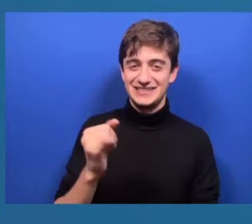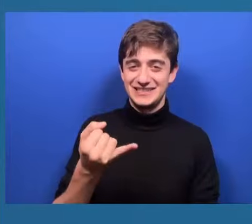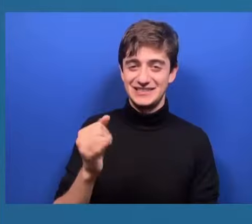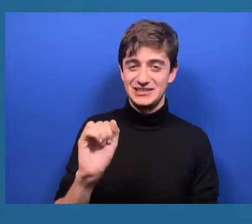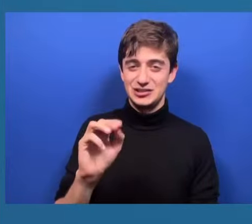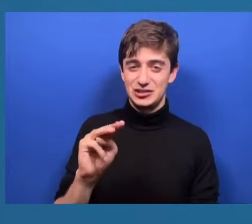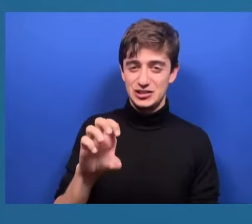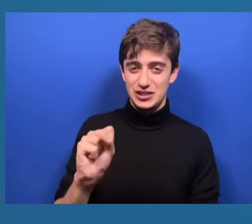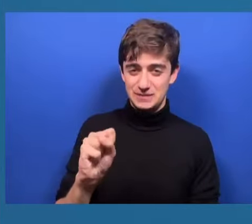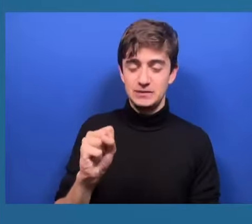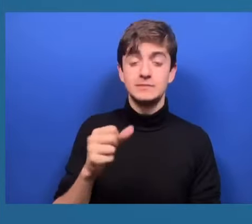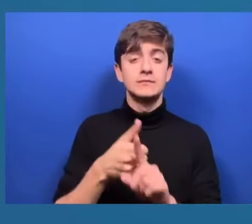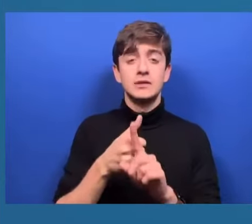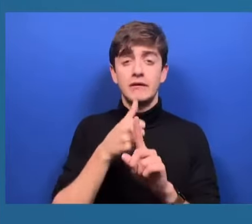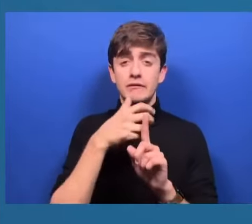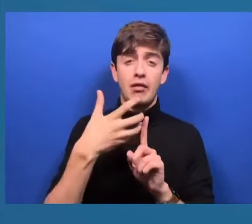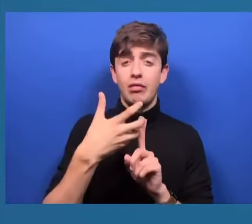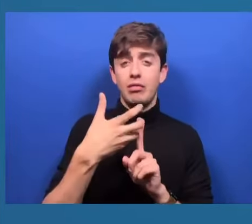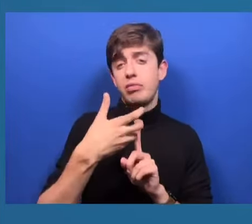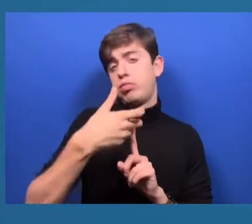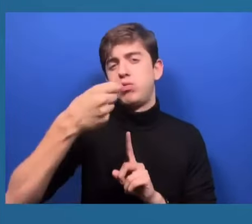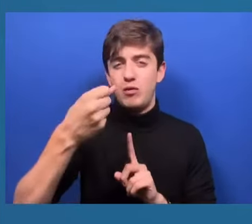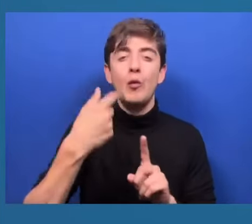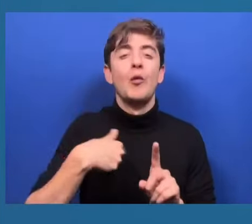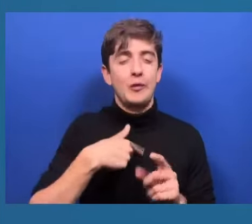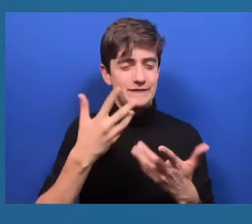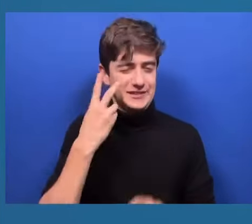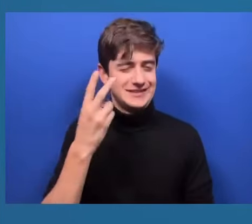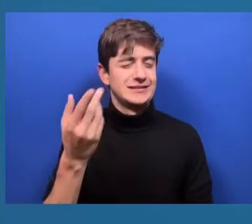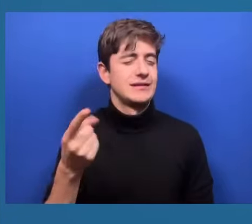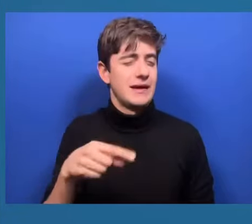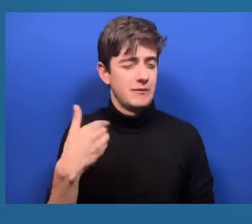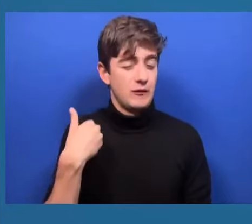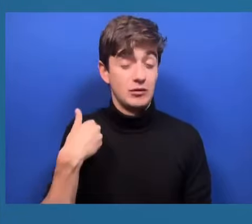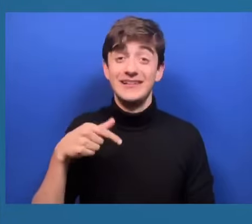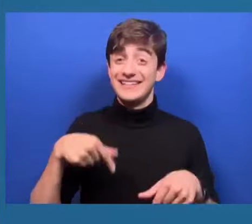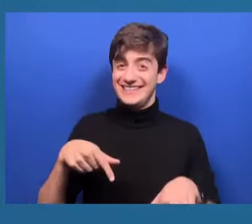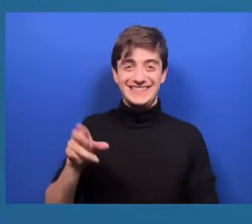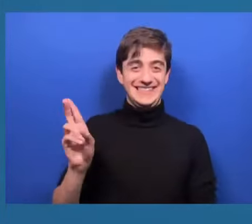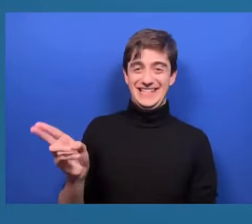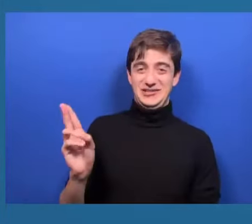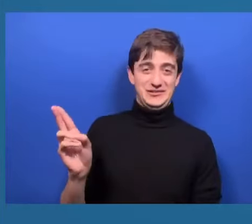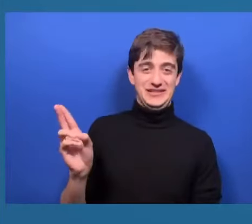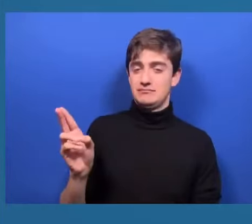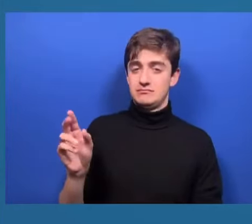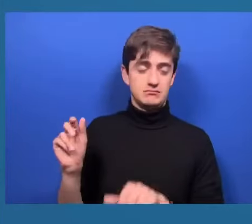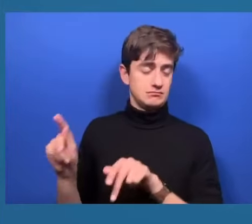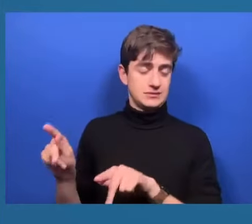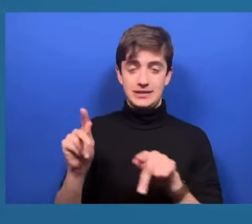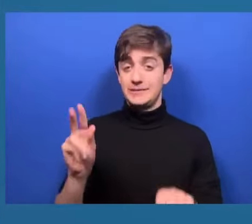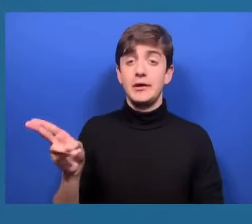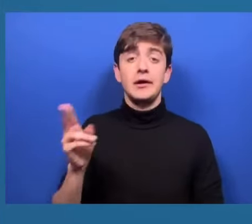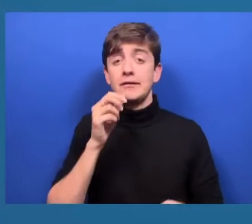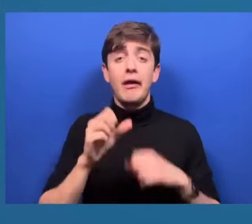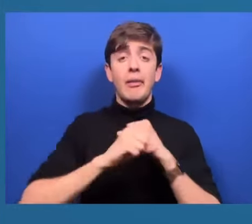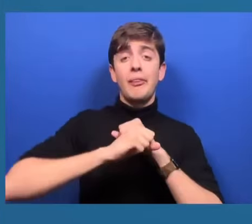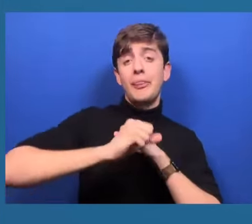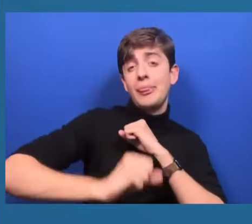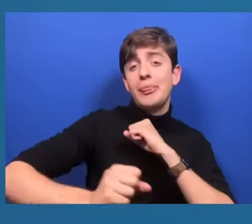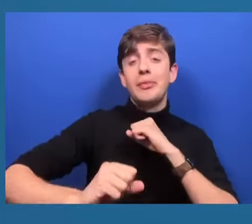away the way we've seen happen in history. Because we are in history. This is not an exaggeration. This is not hyperbole. What